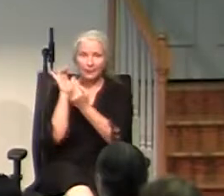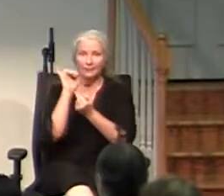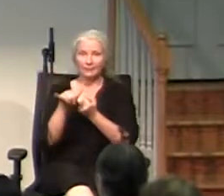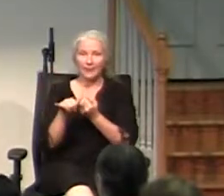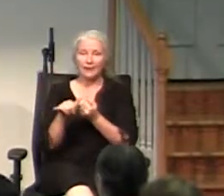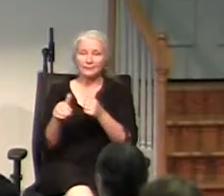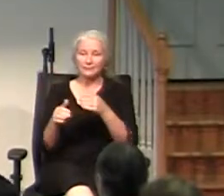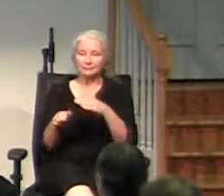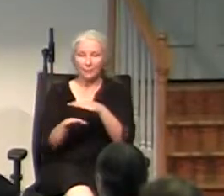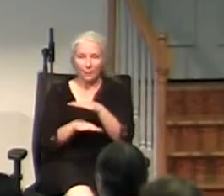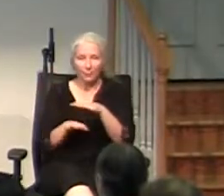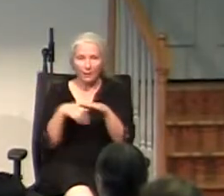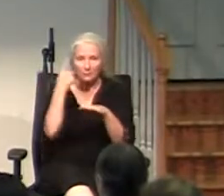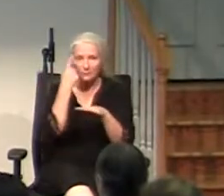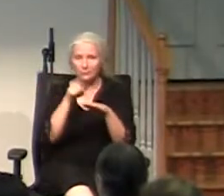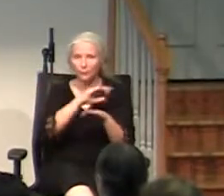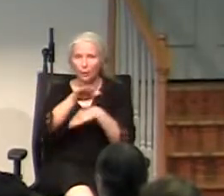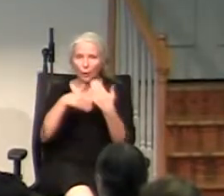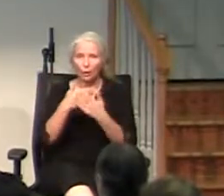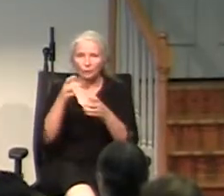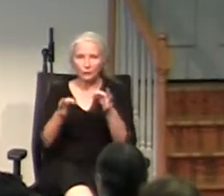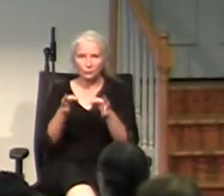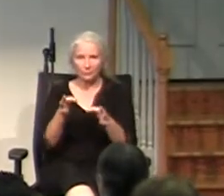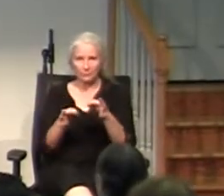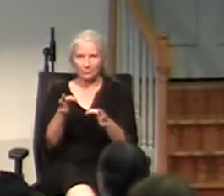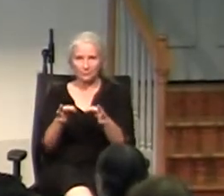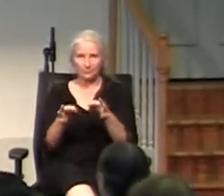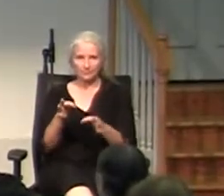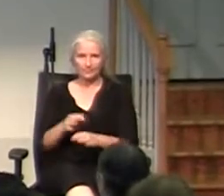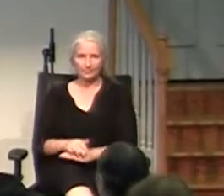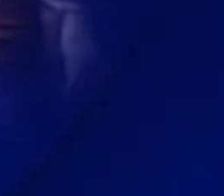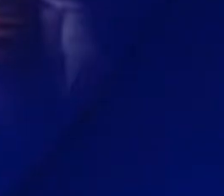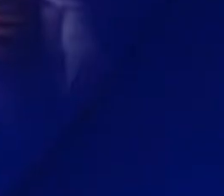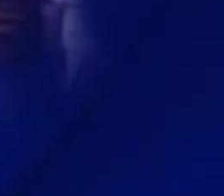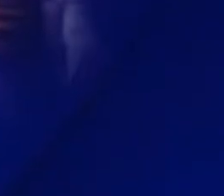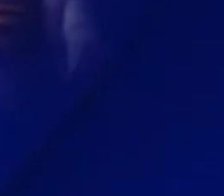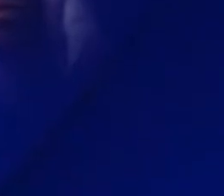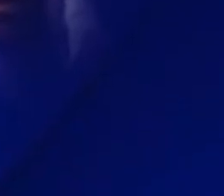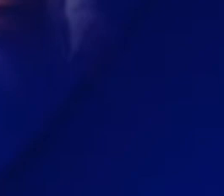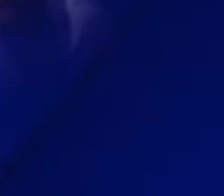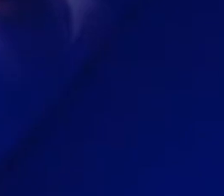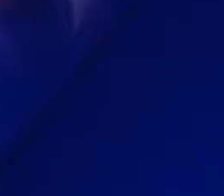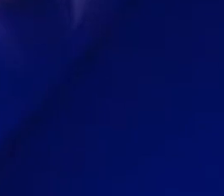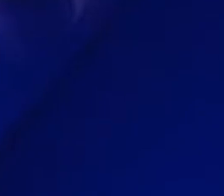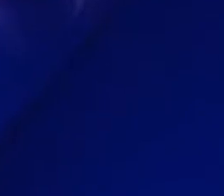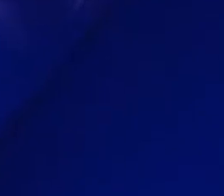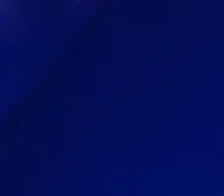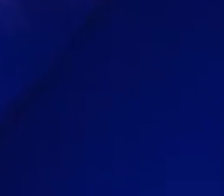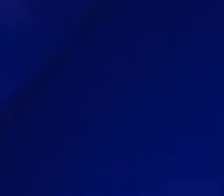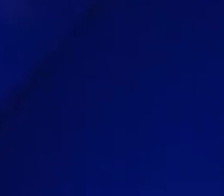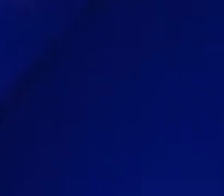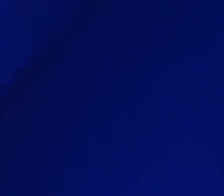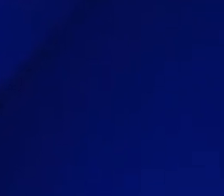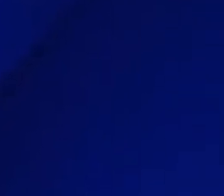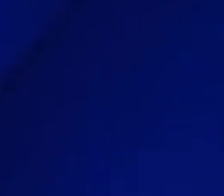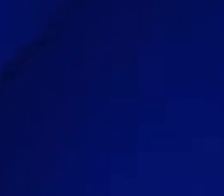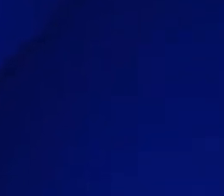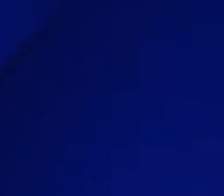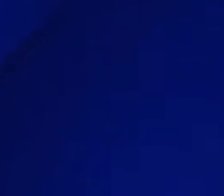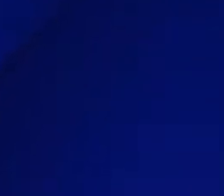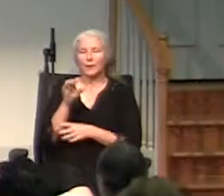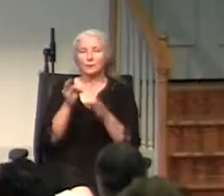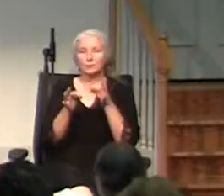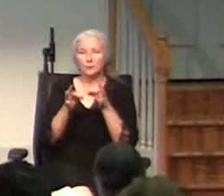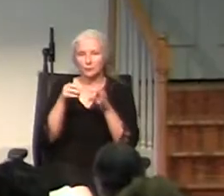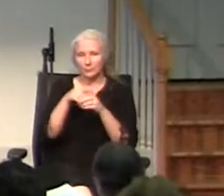the basis for all judgment. And we come back to Daniel and the judgment